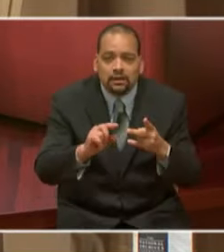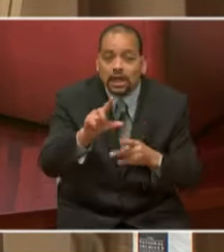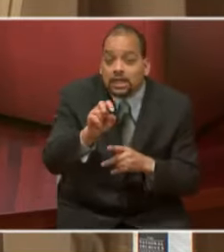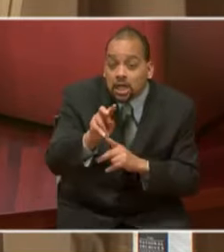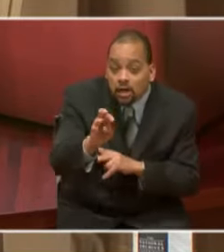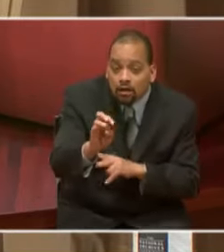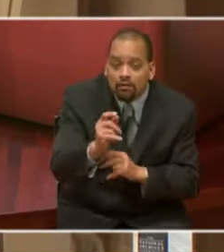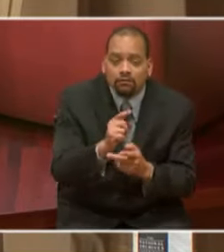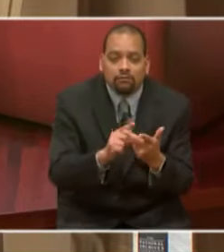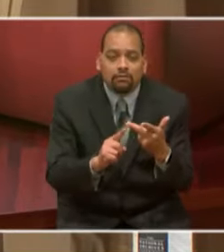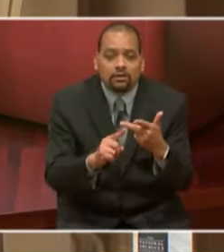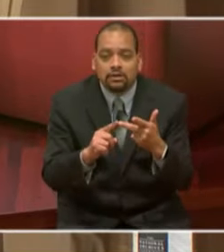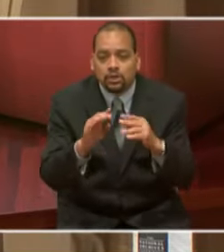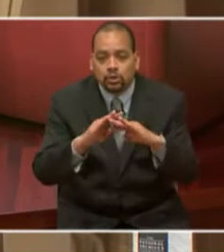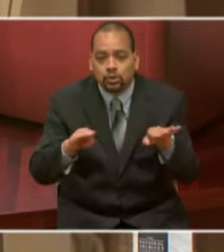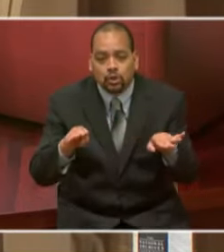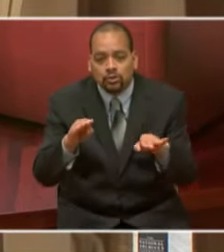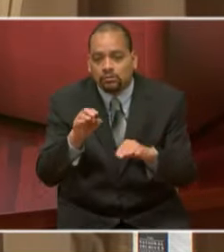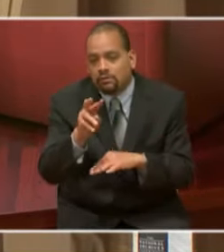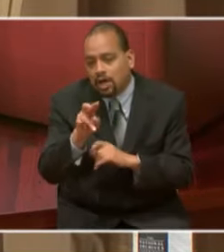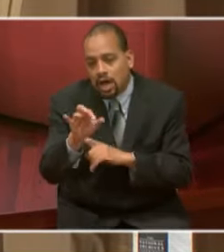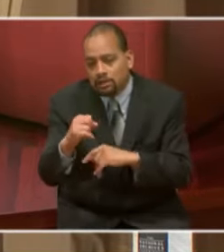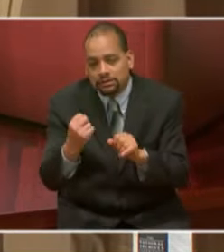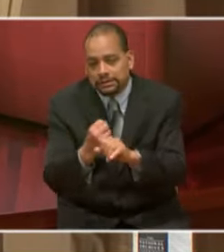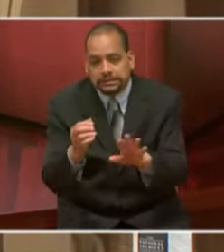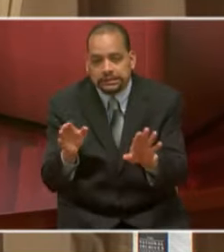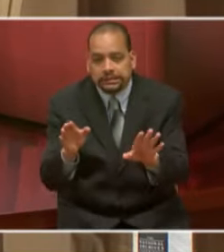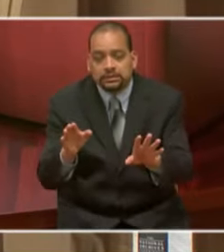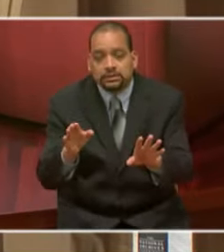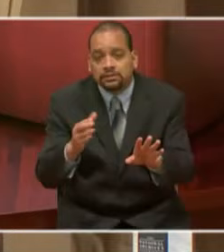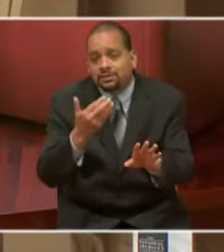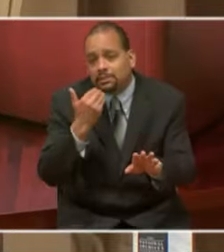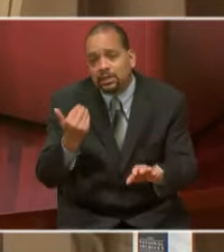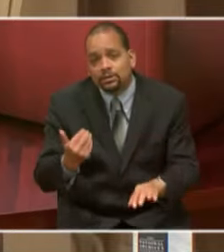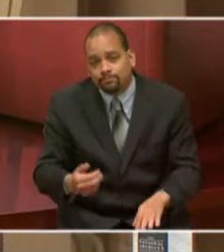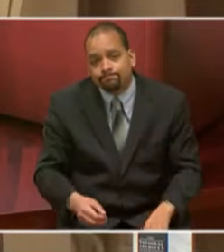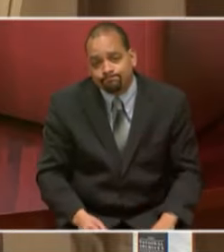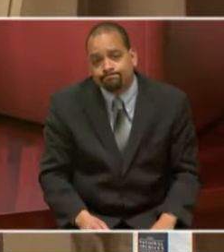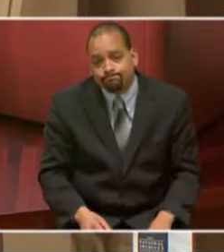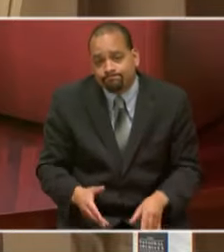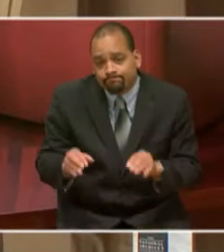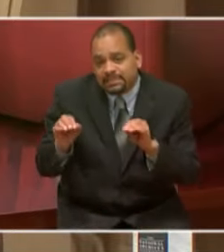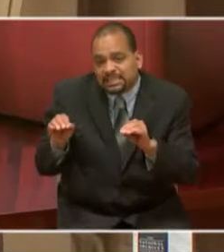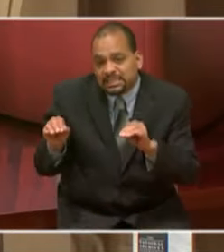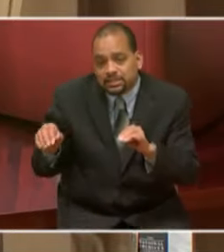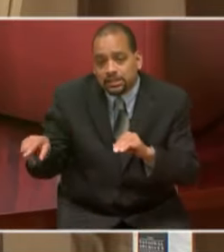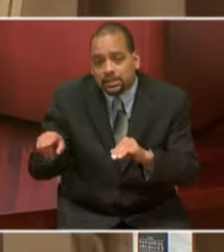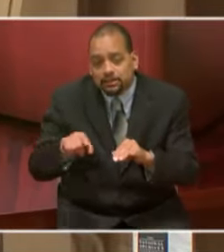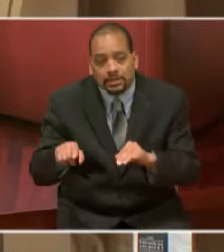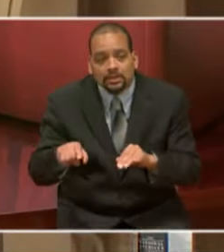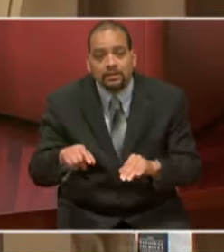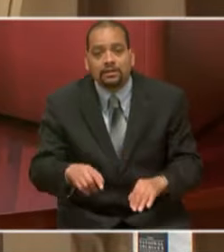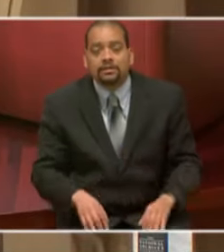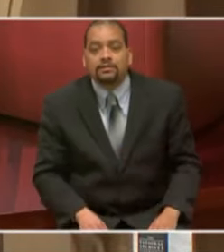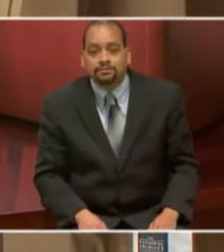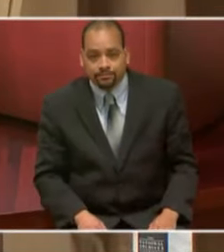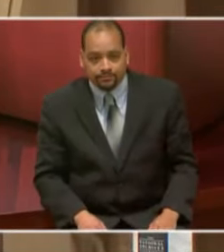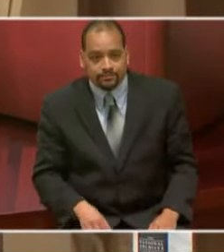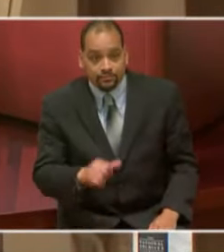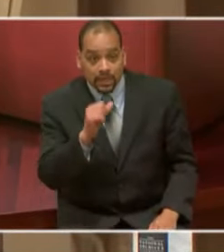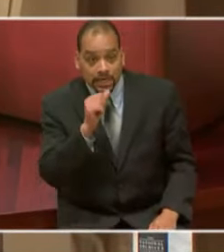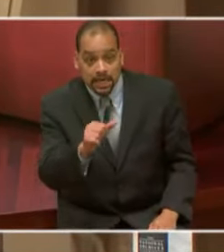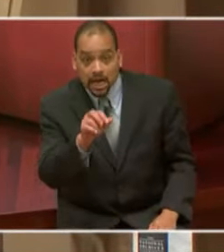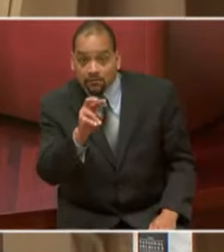some years ago that if I'm the last person who believes in the possibility, in the